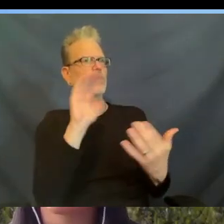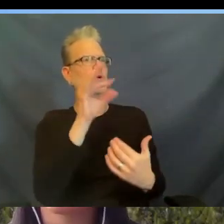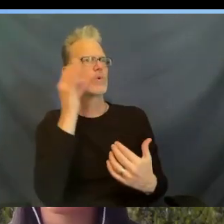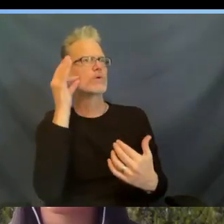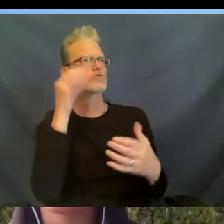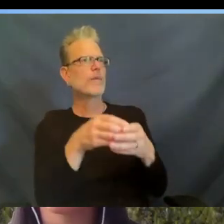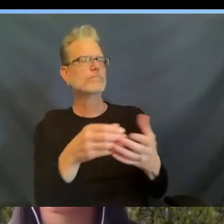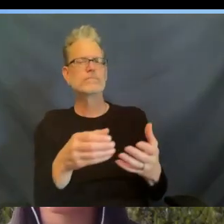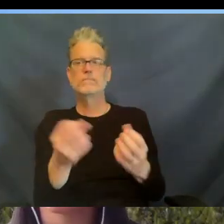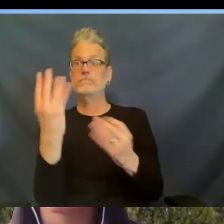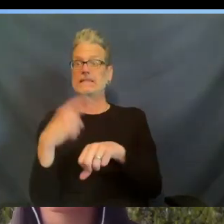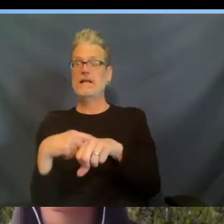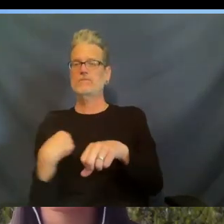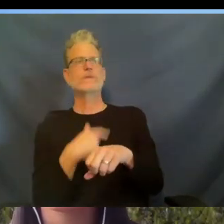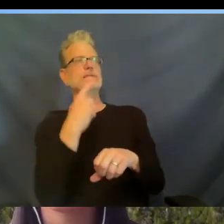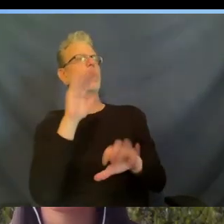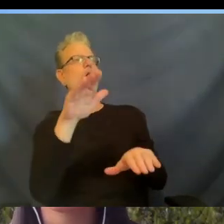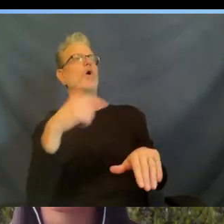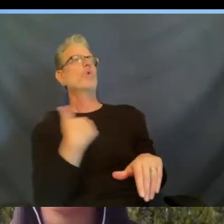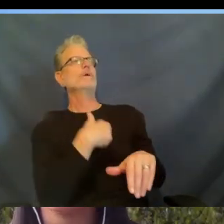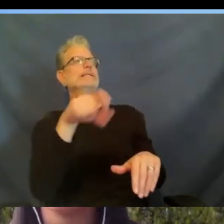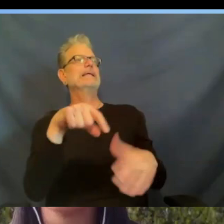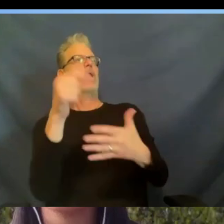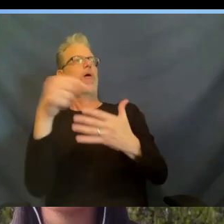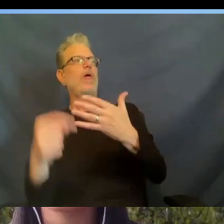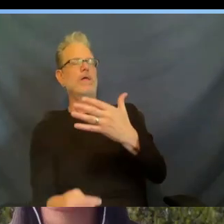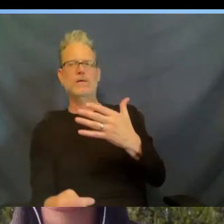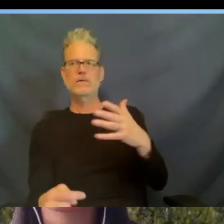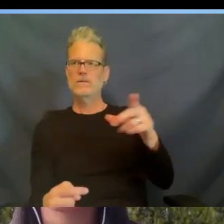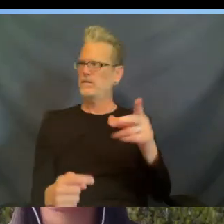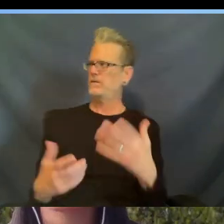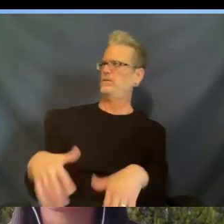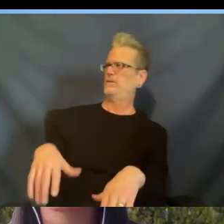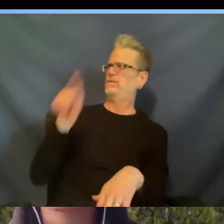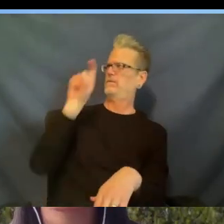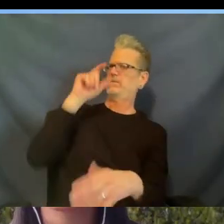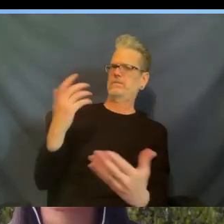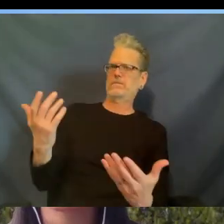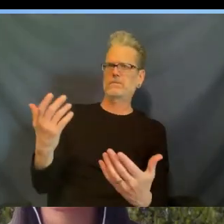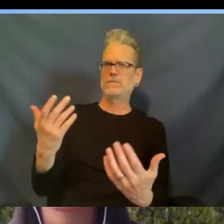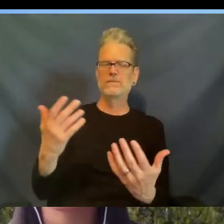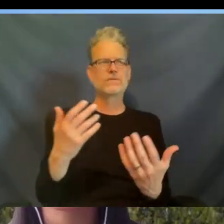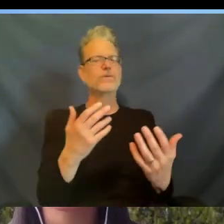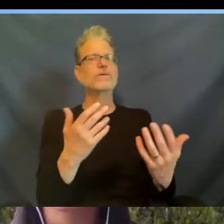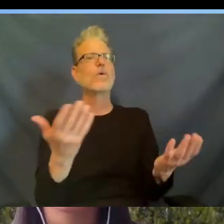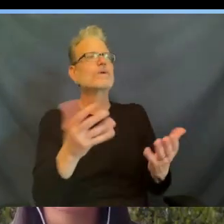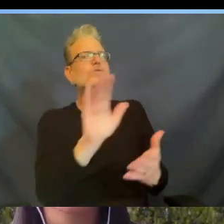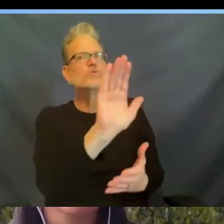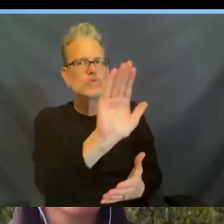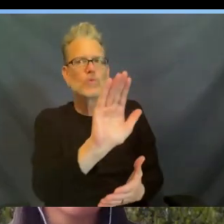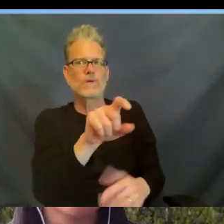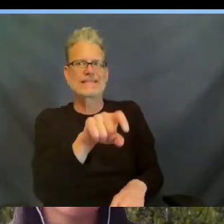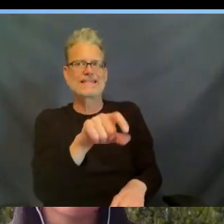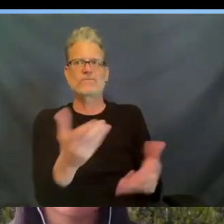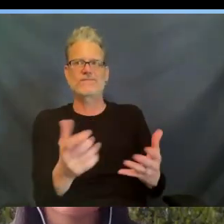own priorities are, and we don't commingle those with what the tribal priorities are. And I think that we would do a lot